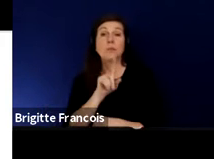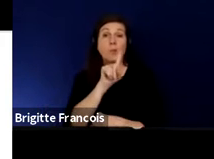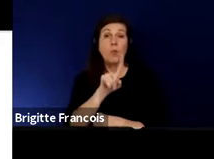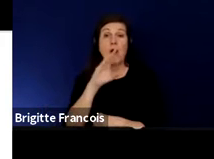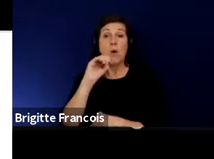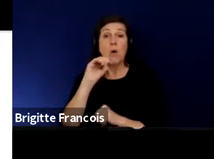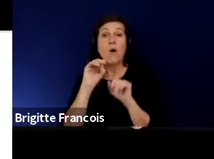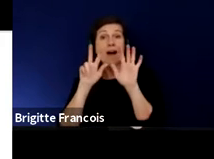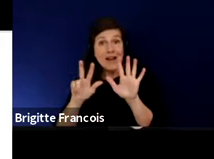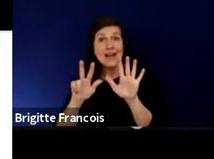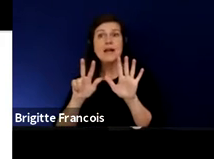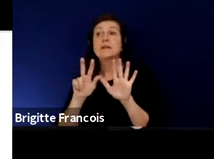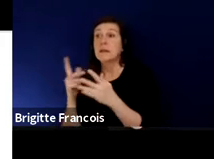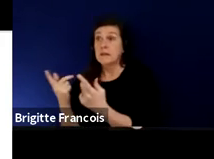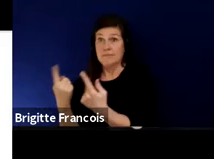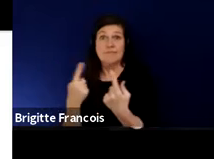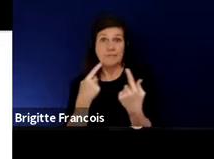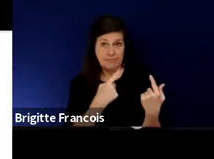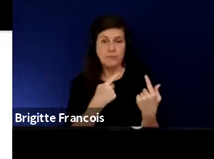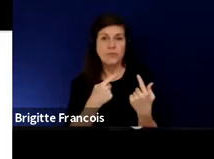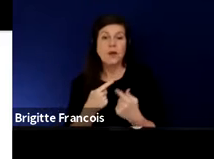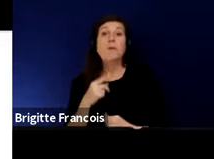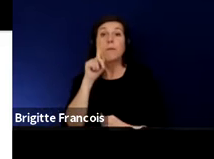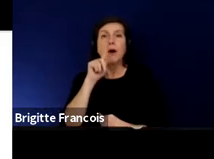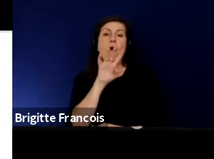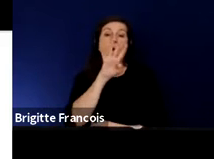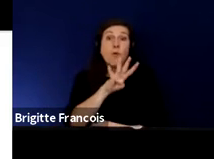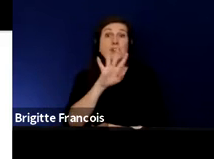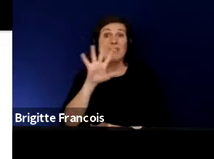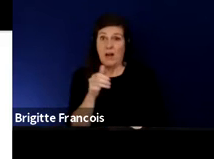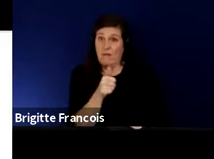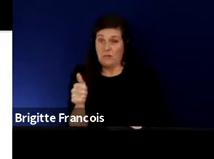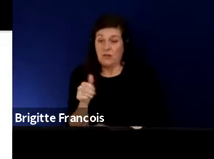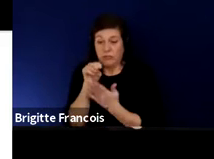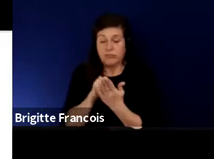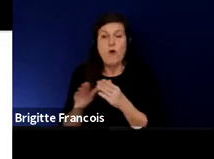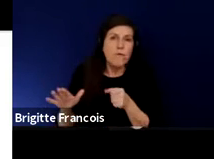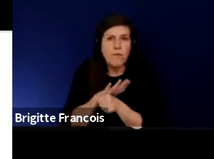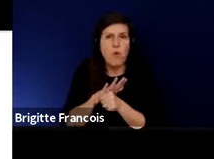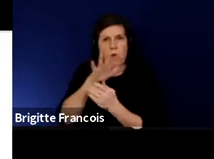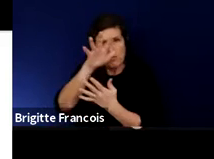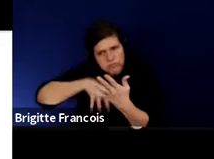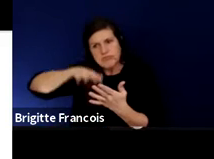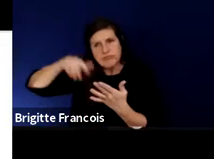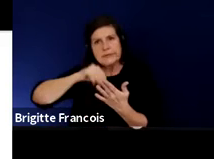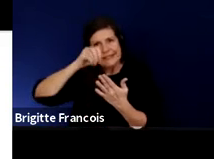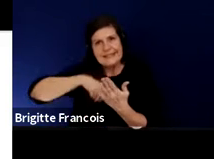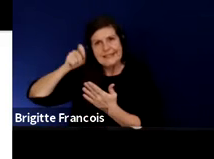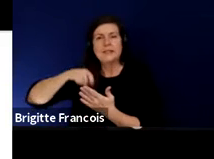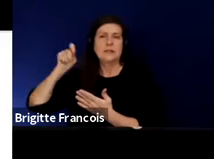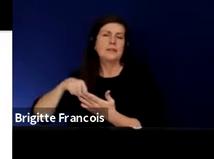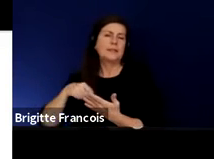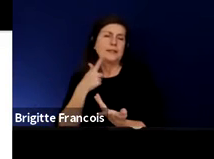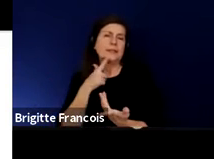but only 45 of them completed the full survey. So this is a much